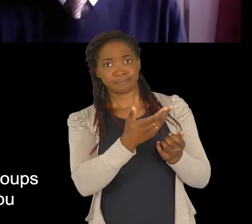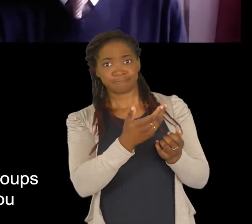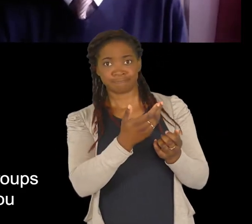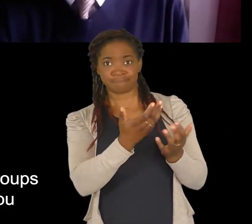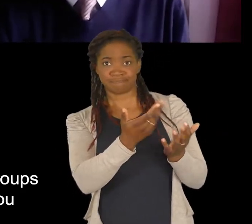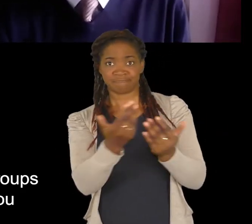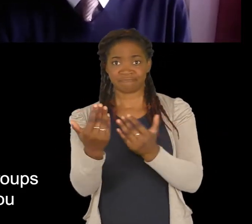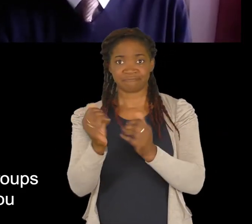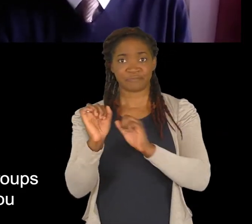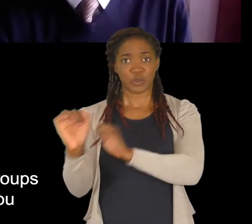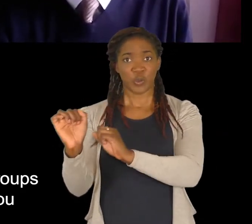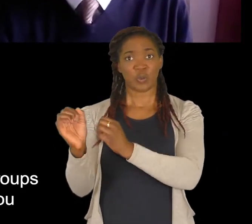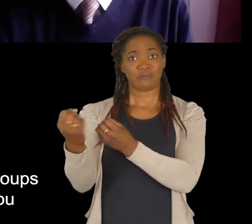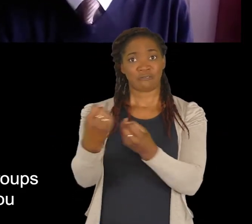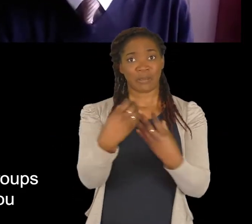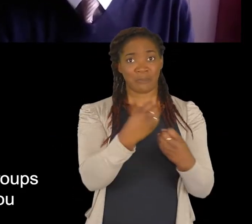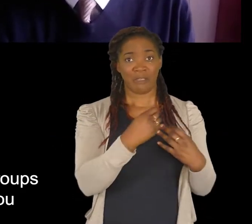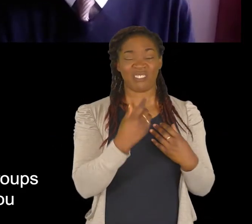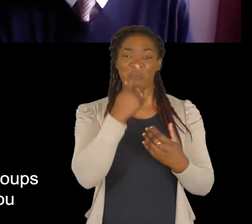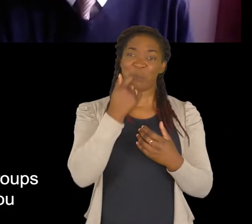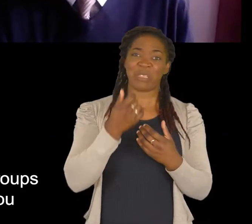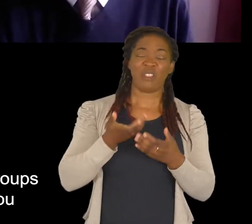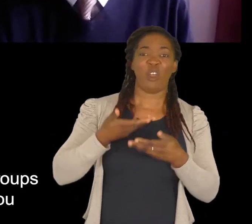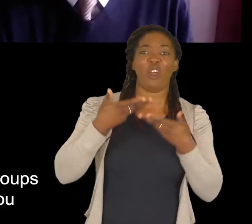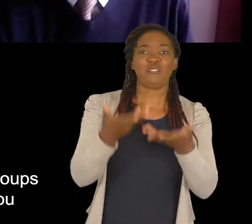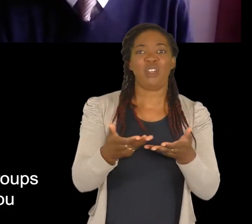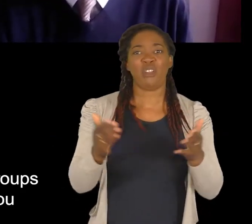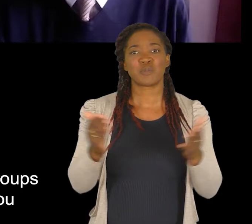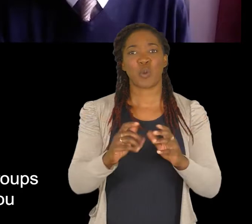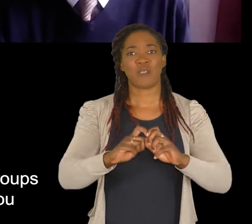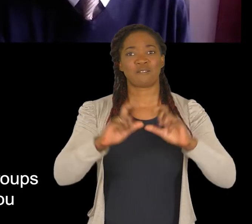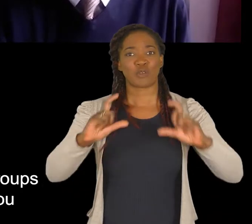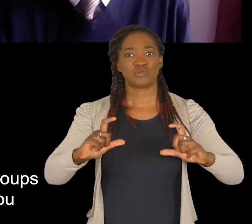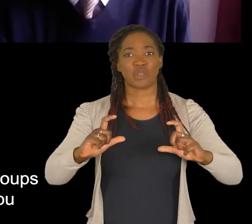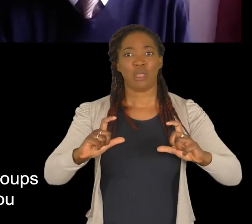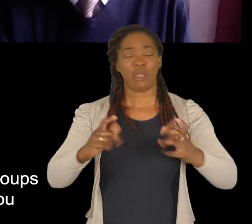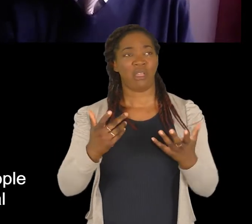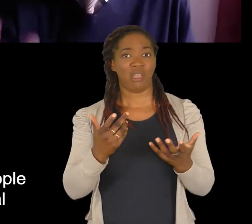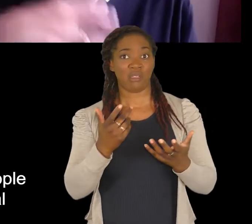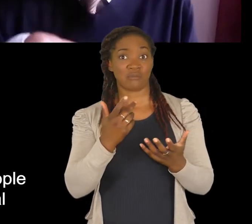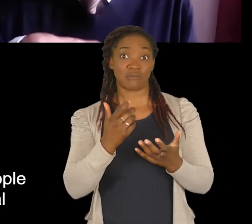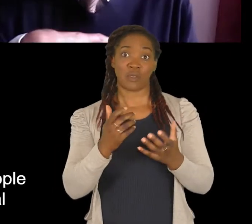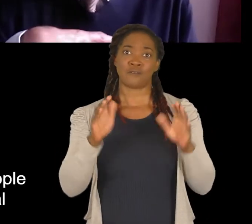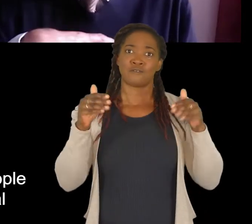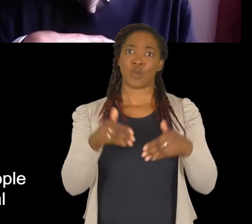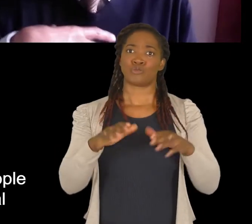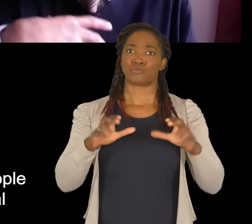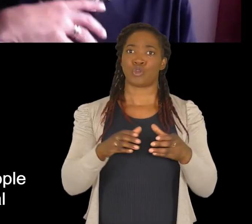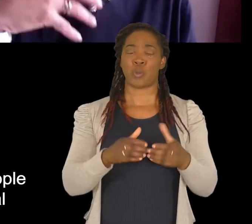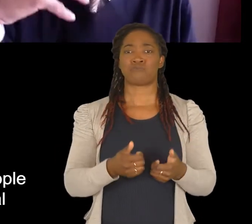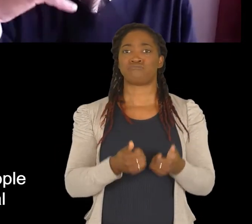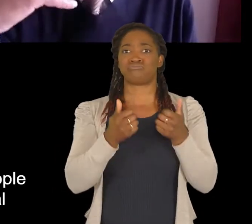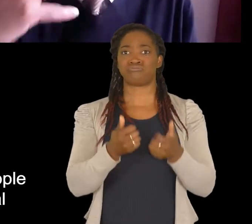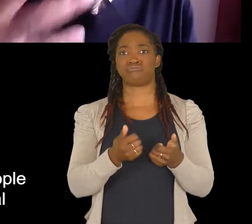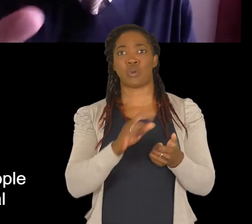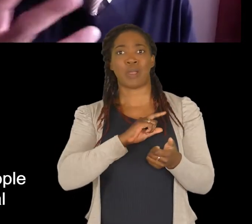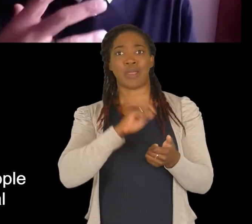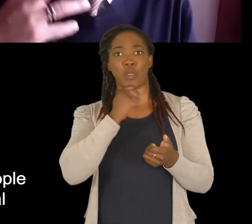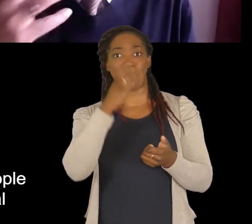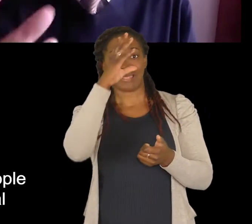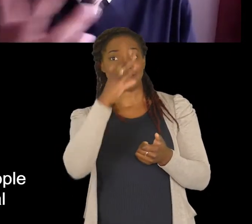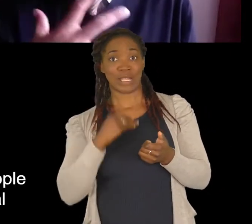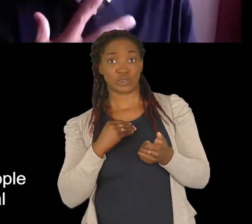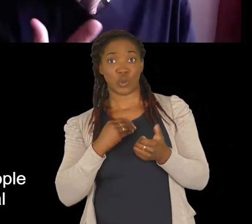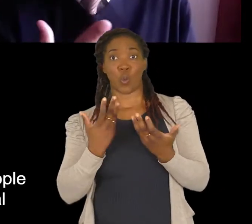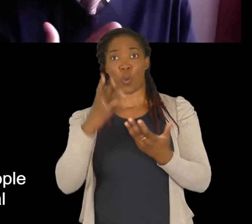right? You know, focus groups are absolutely critical because they tell you and they tell investors about what other